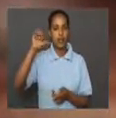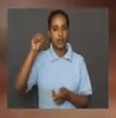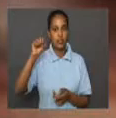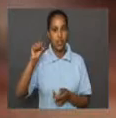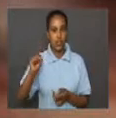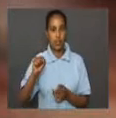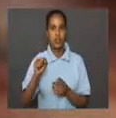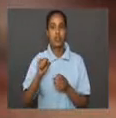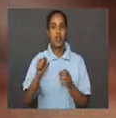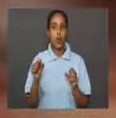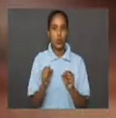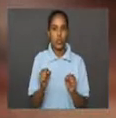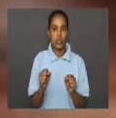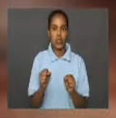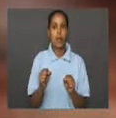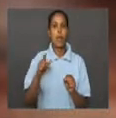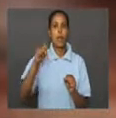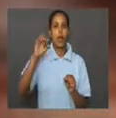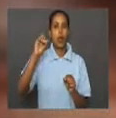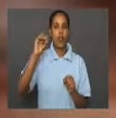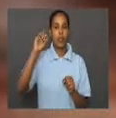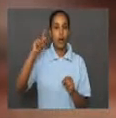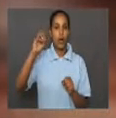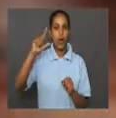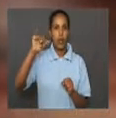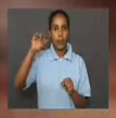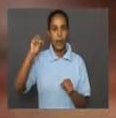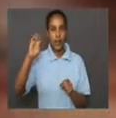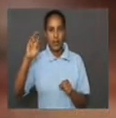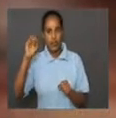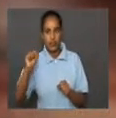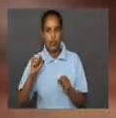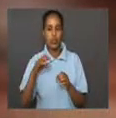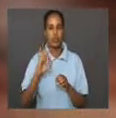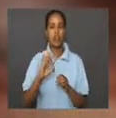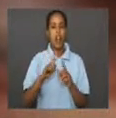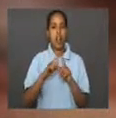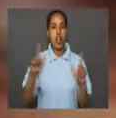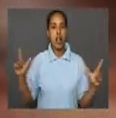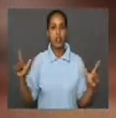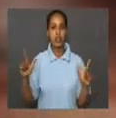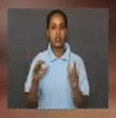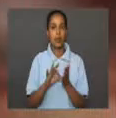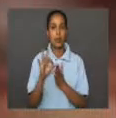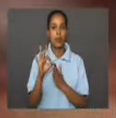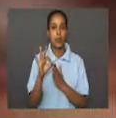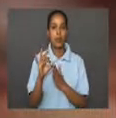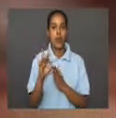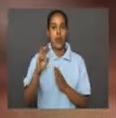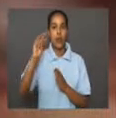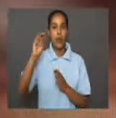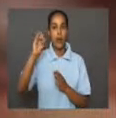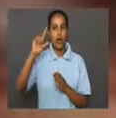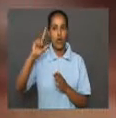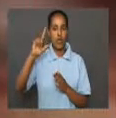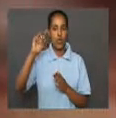Polysaccharides are condensation polymers. It consists of a large number of